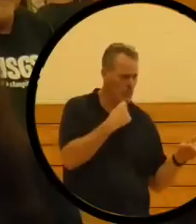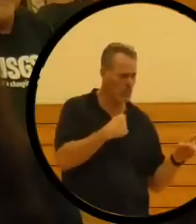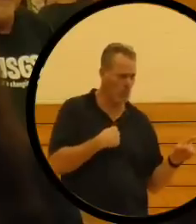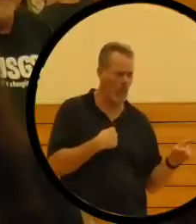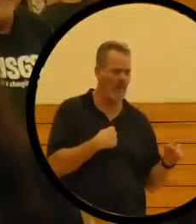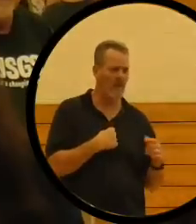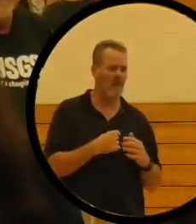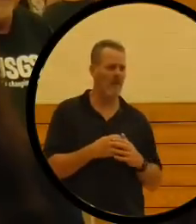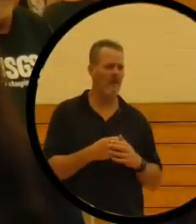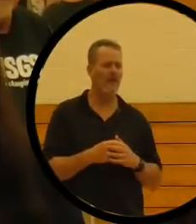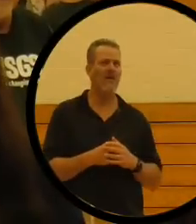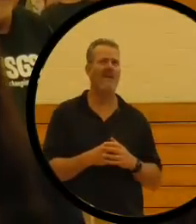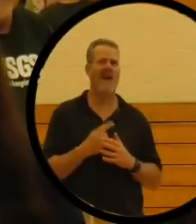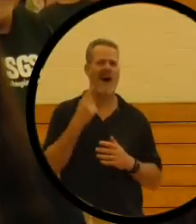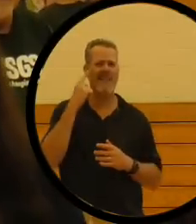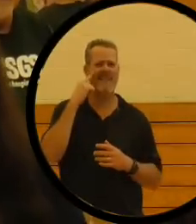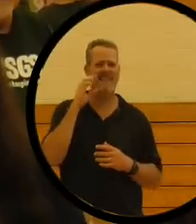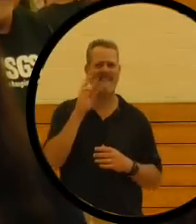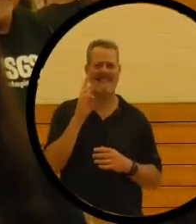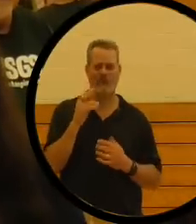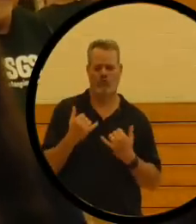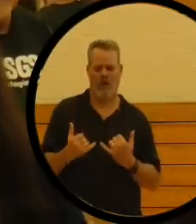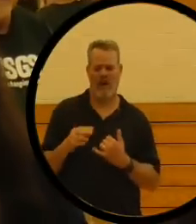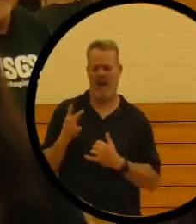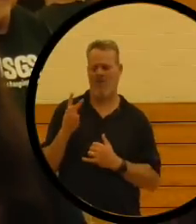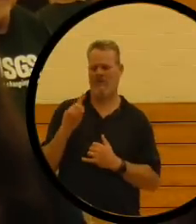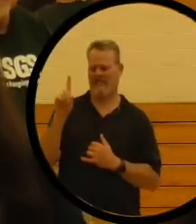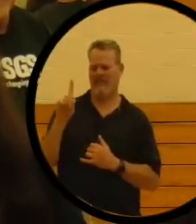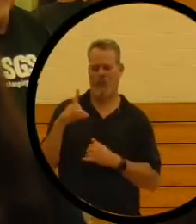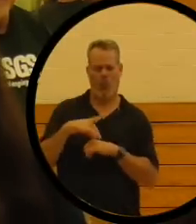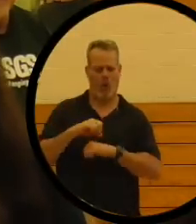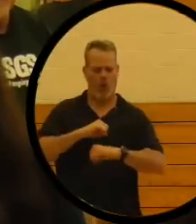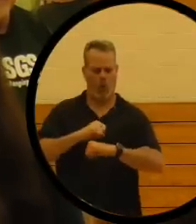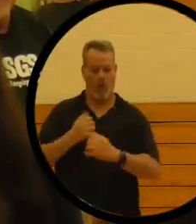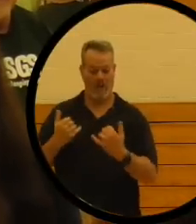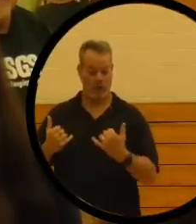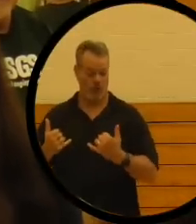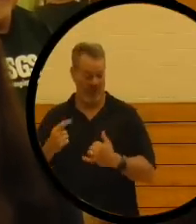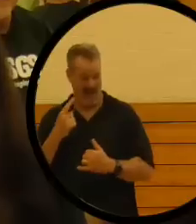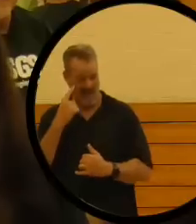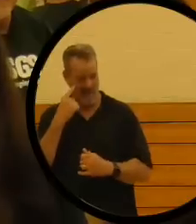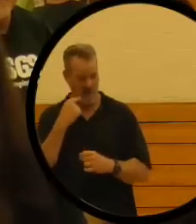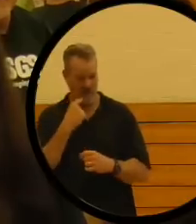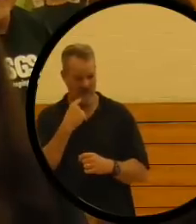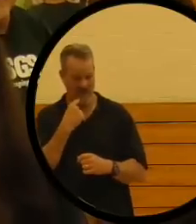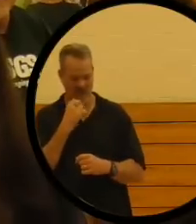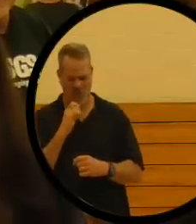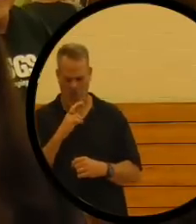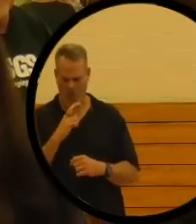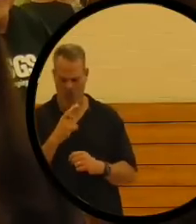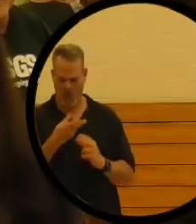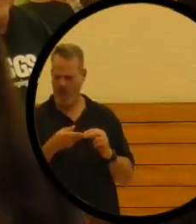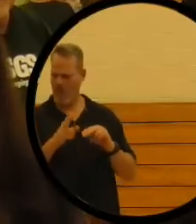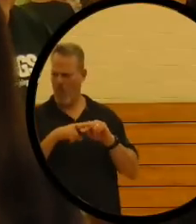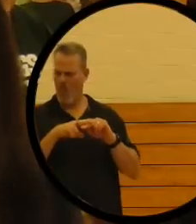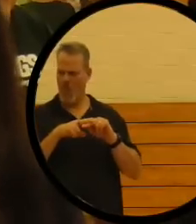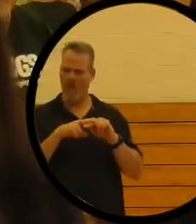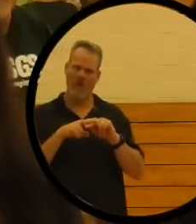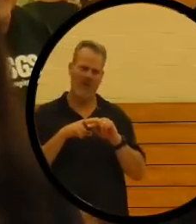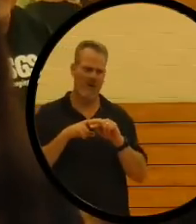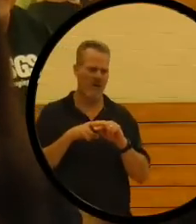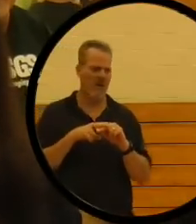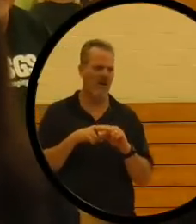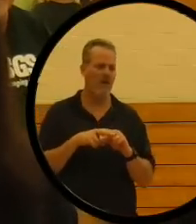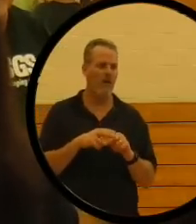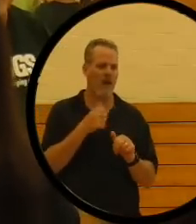right now there were like 61 earthquakes today, I think it was, or sometimes like a